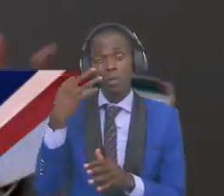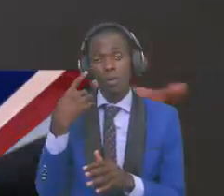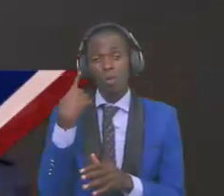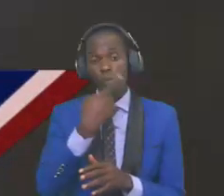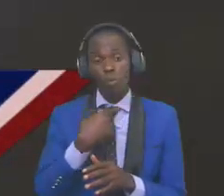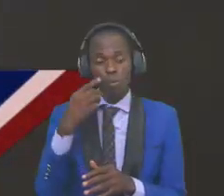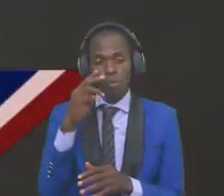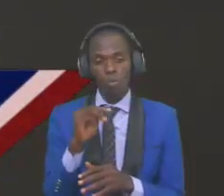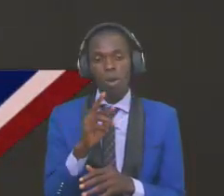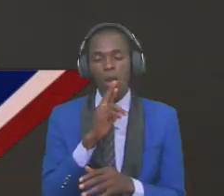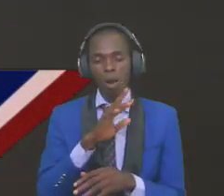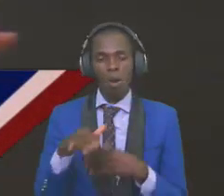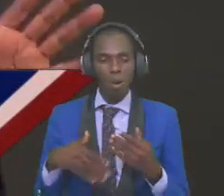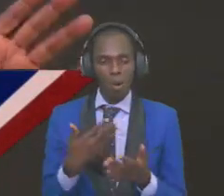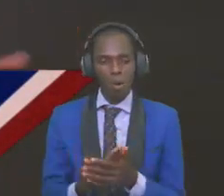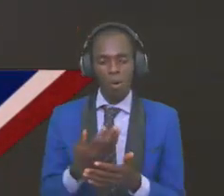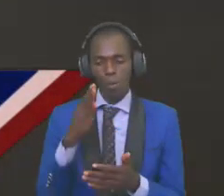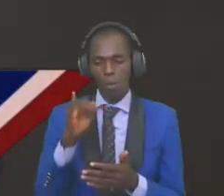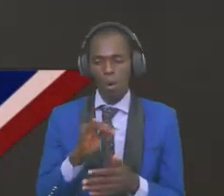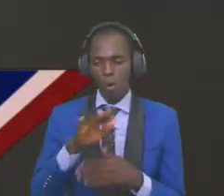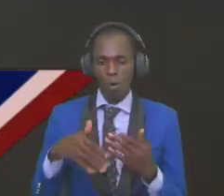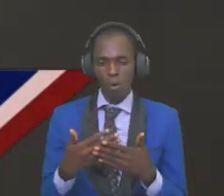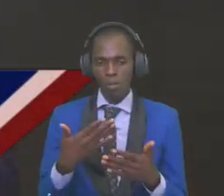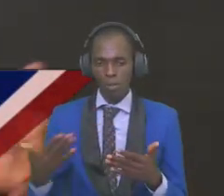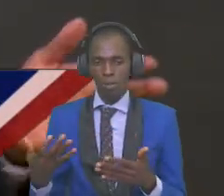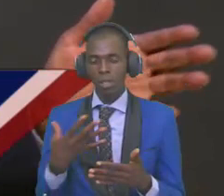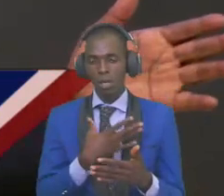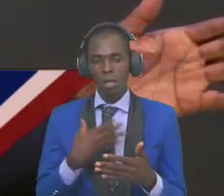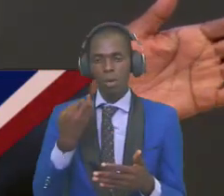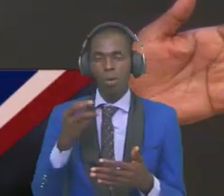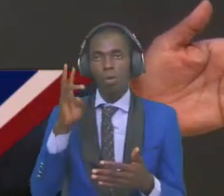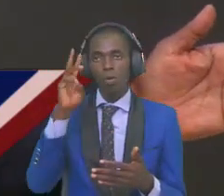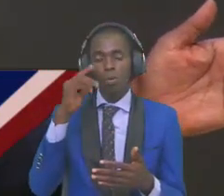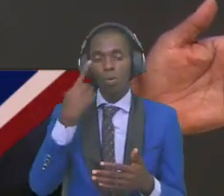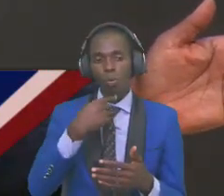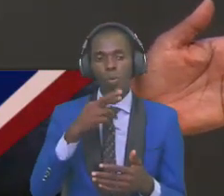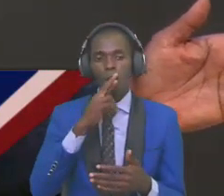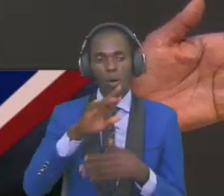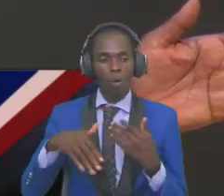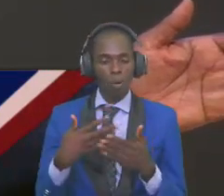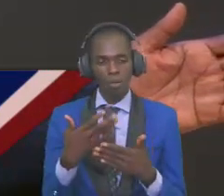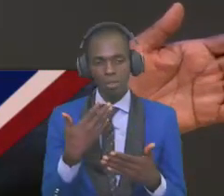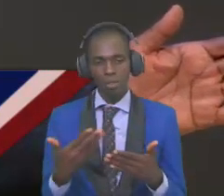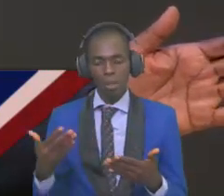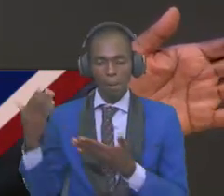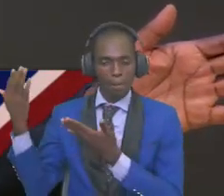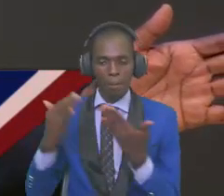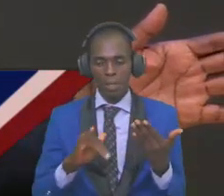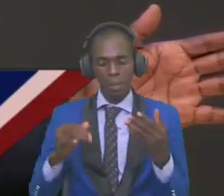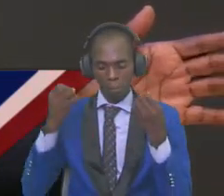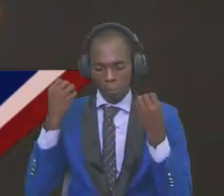are all things, and by whom are all things, in bringing many sons unto